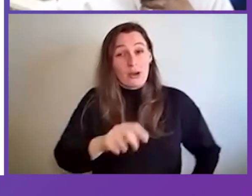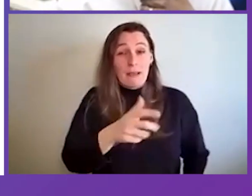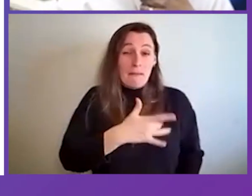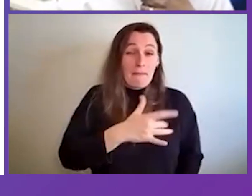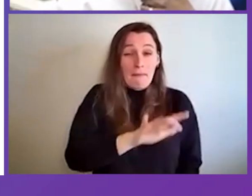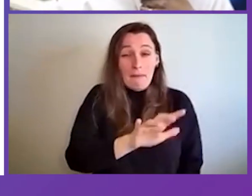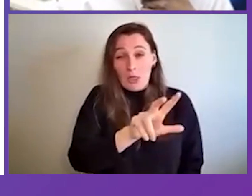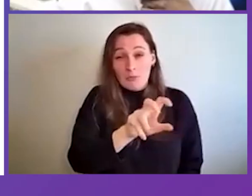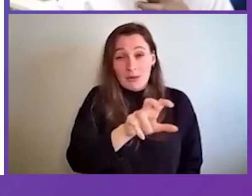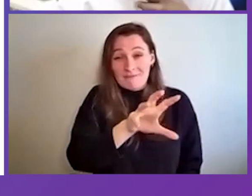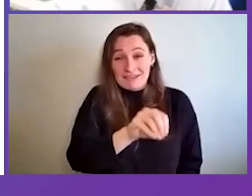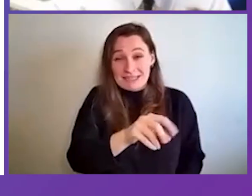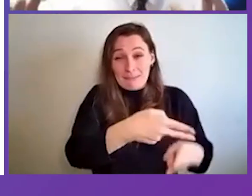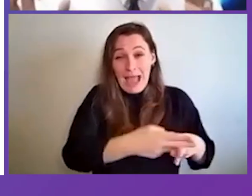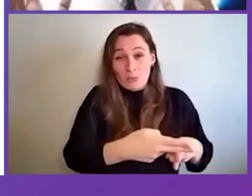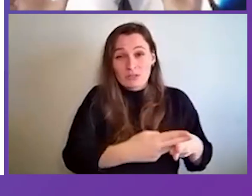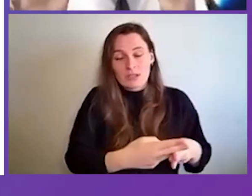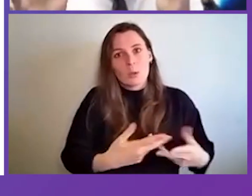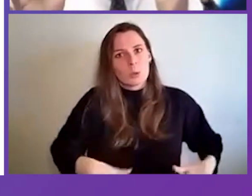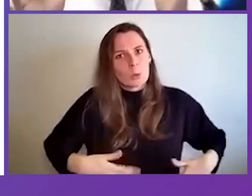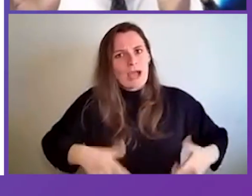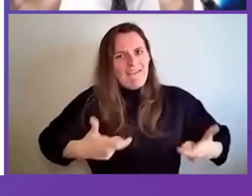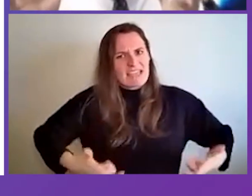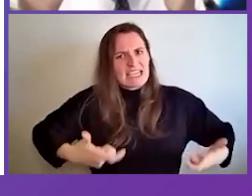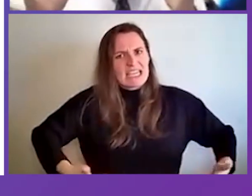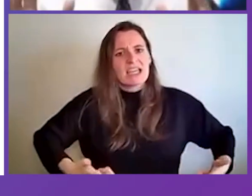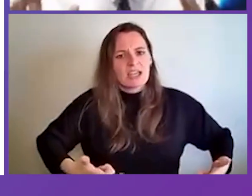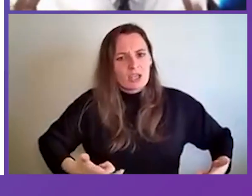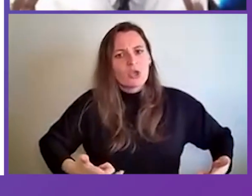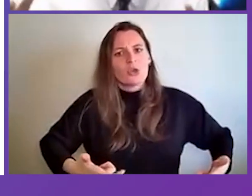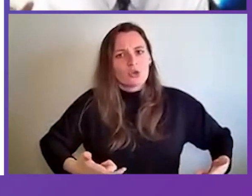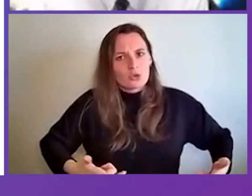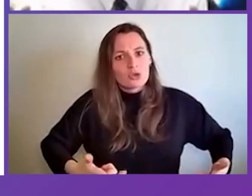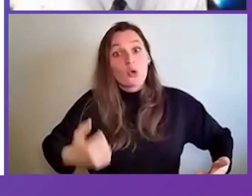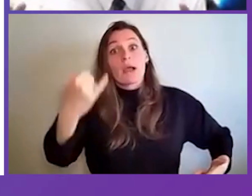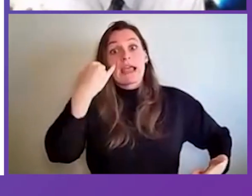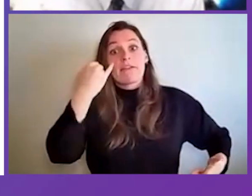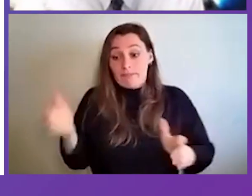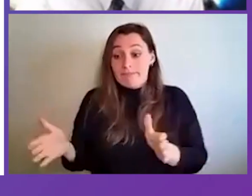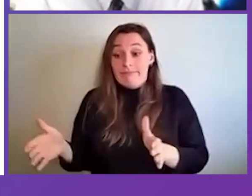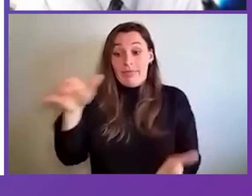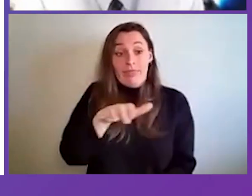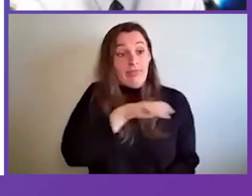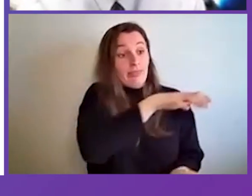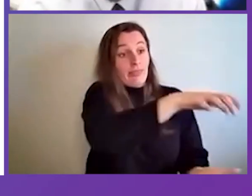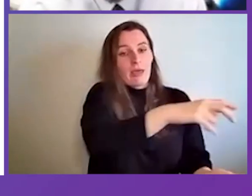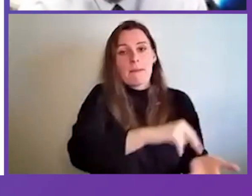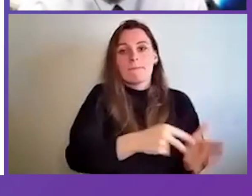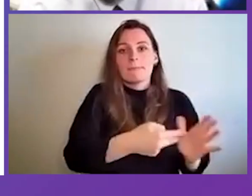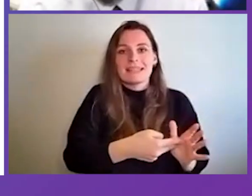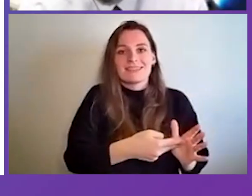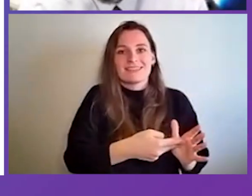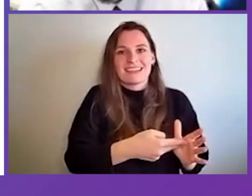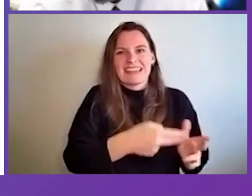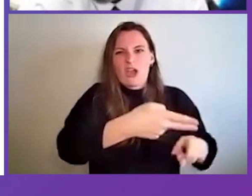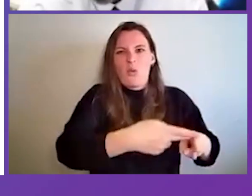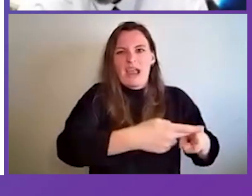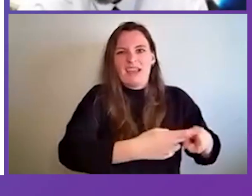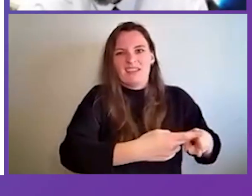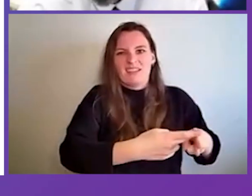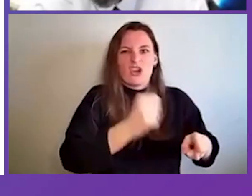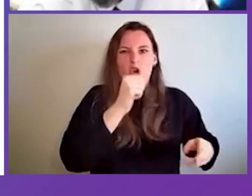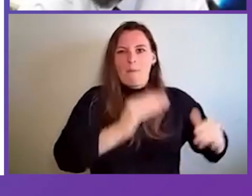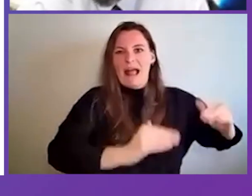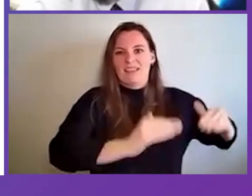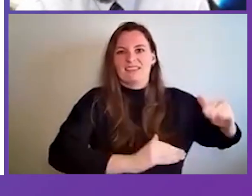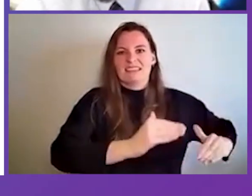key problems when loads are placed on parts of the wheelchair that aren't meant to support those loads.